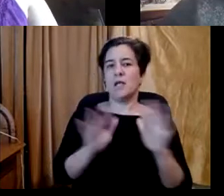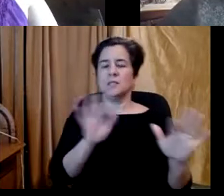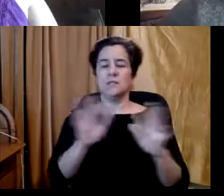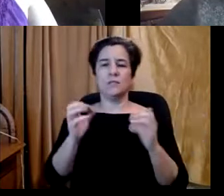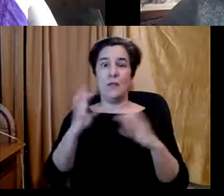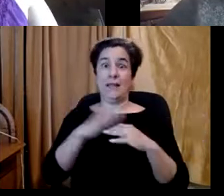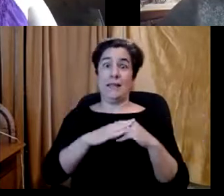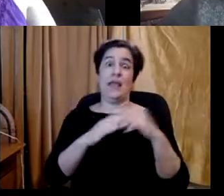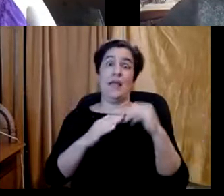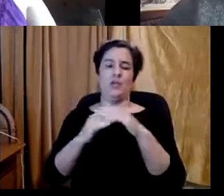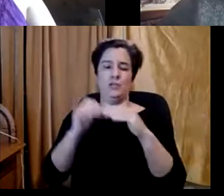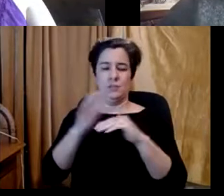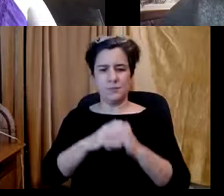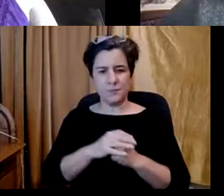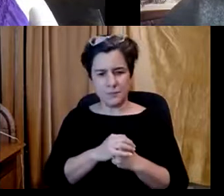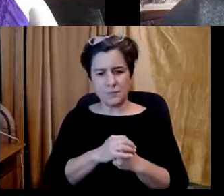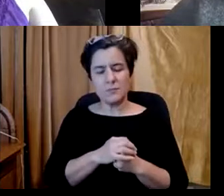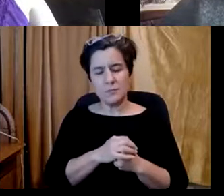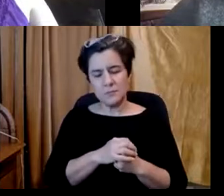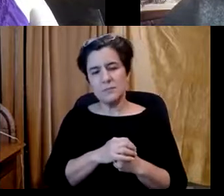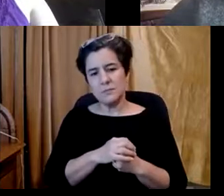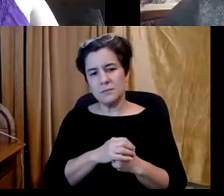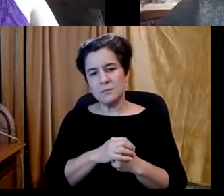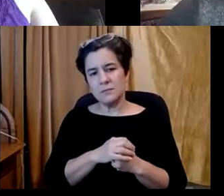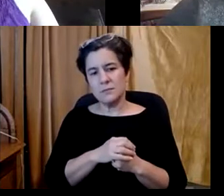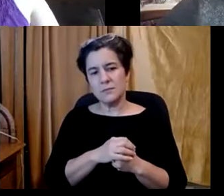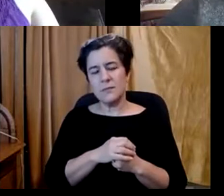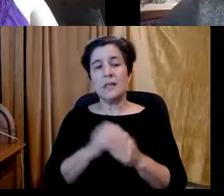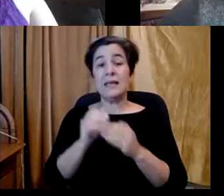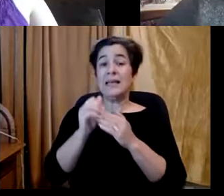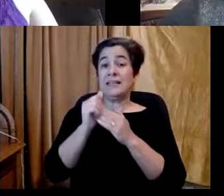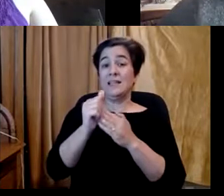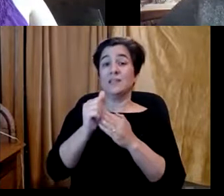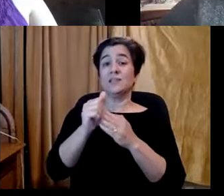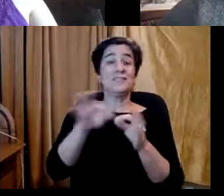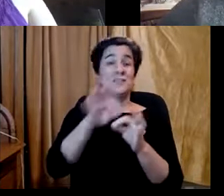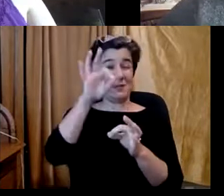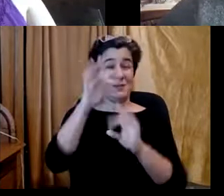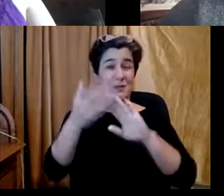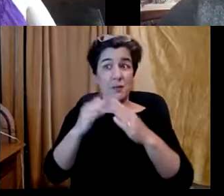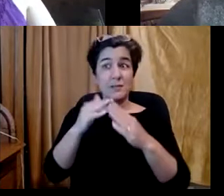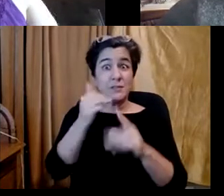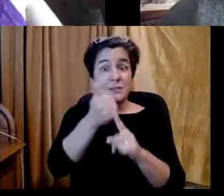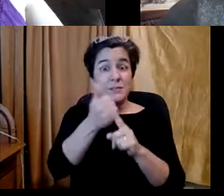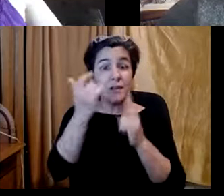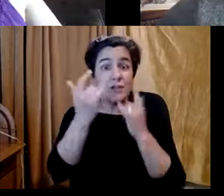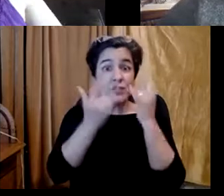Oh, what did I want to say? Oh yeah, so leaders of spiritual communities I've been part of have been narcissistic, and